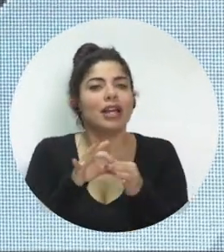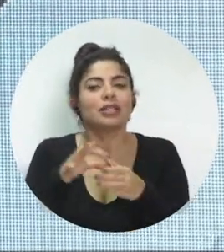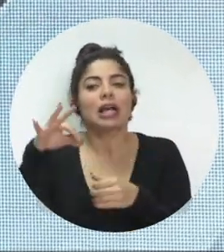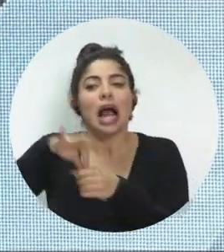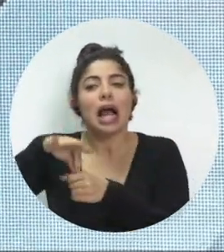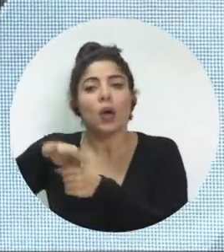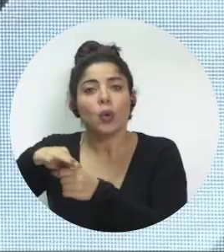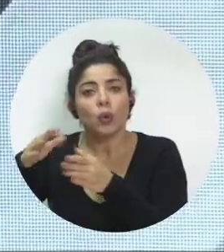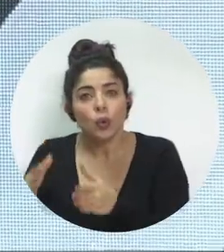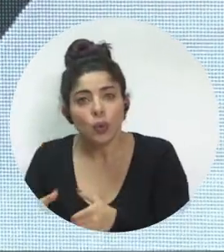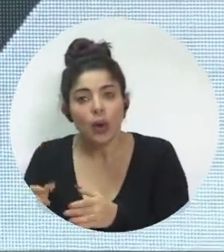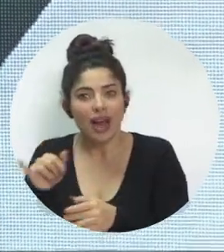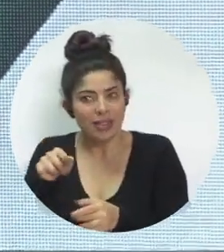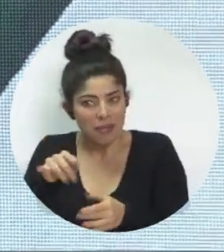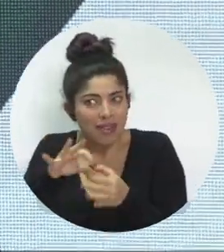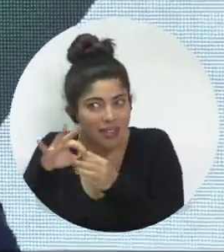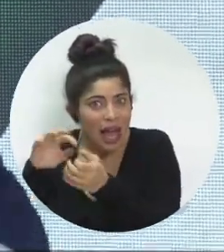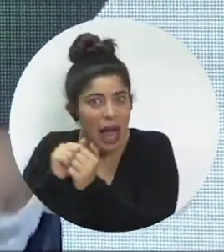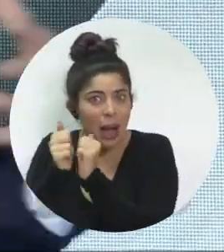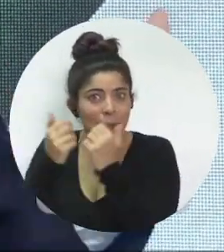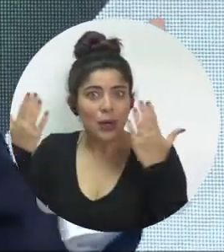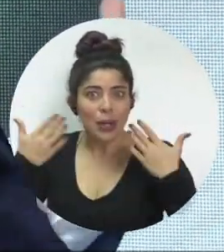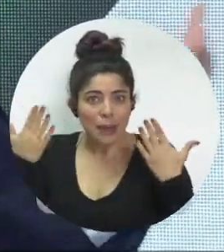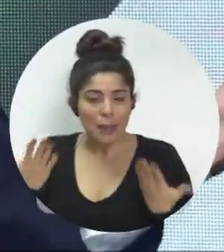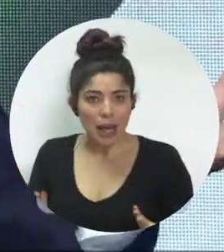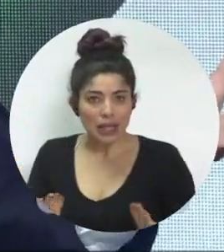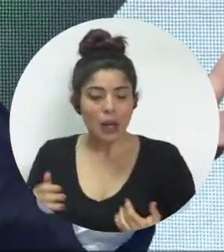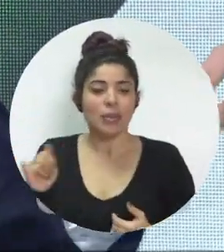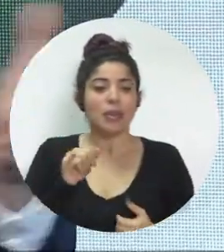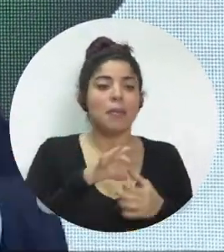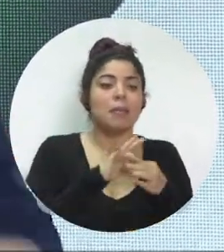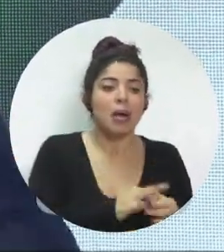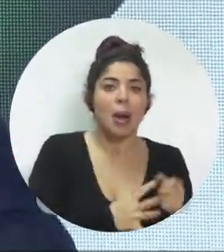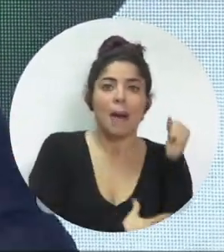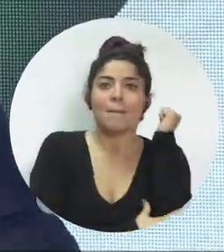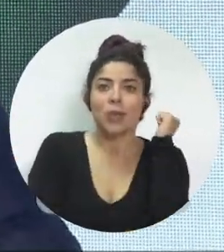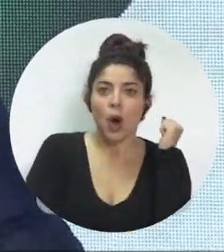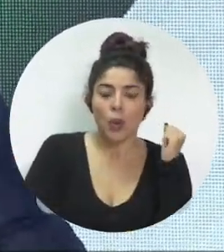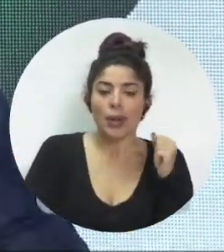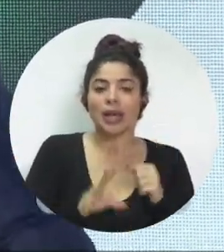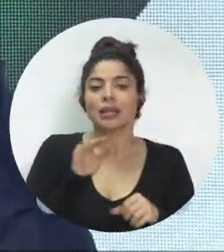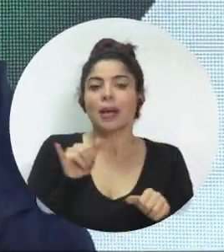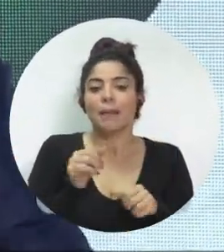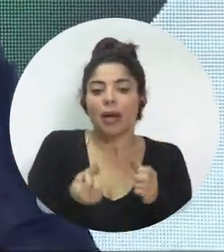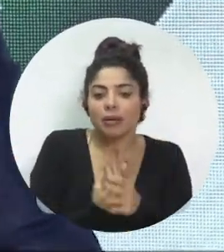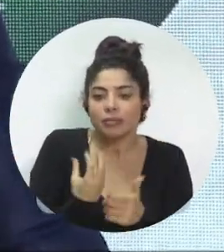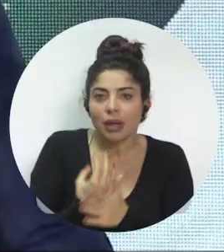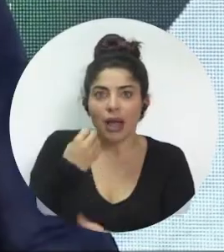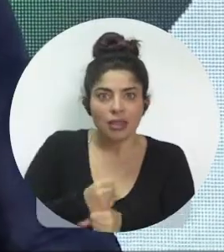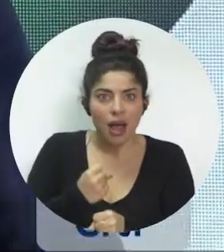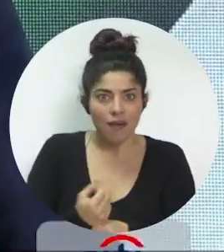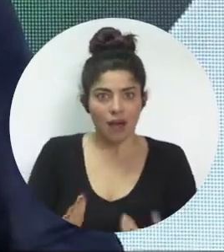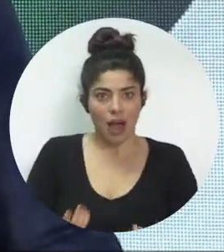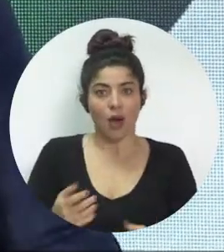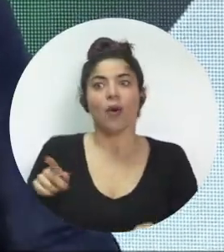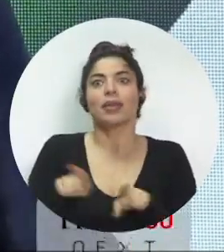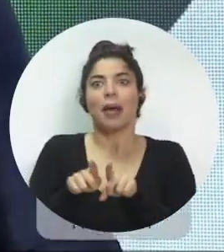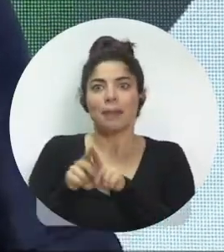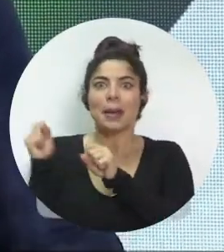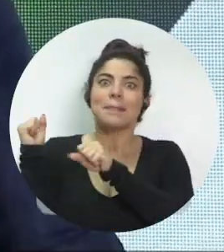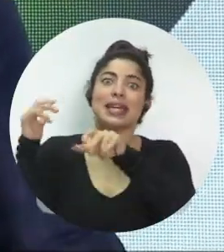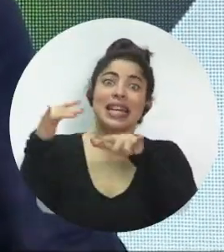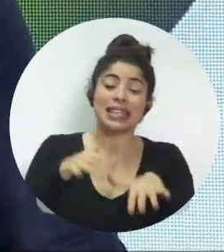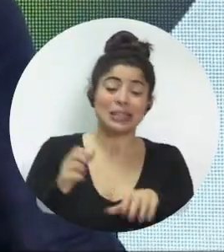that's a topic, but it's also very correlated, as I mentioned, in agriculture and climate change, and very correlated with